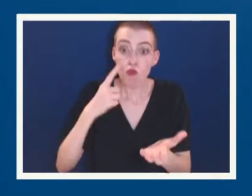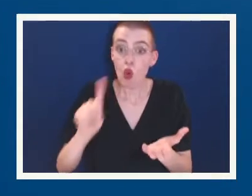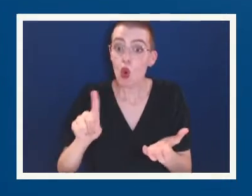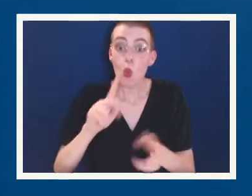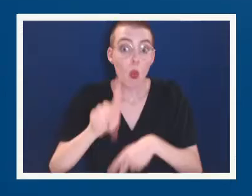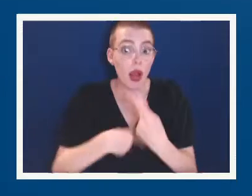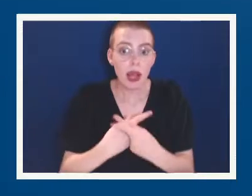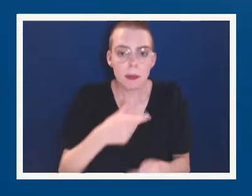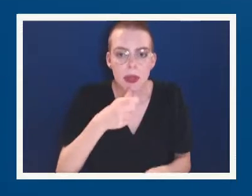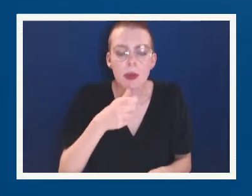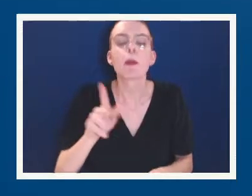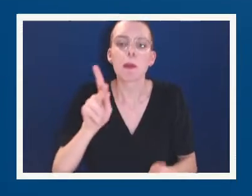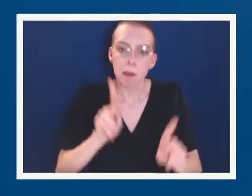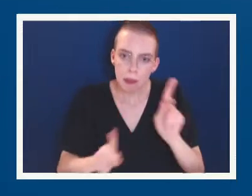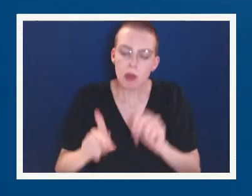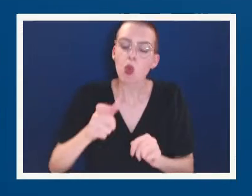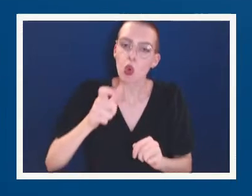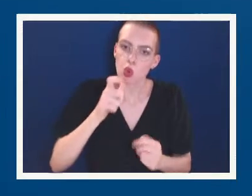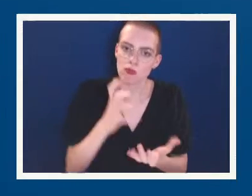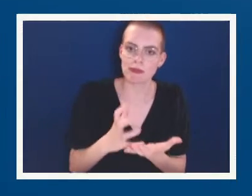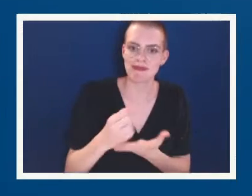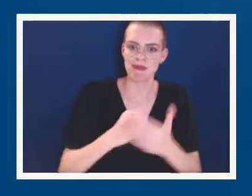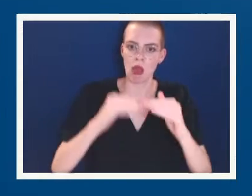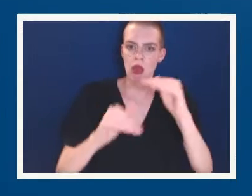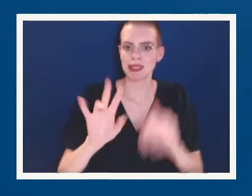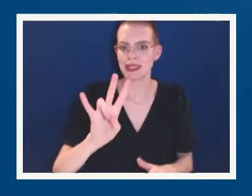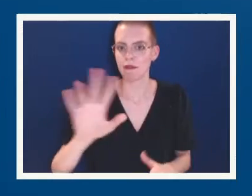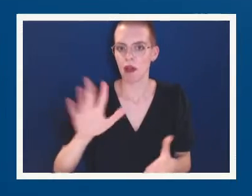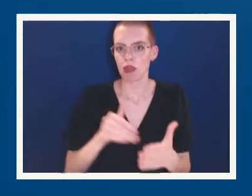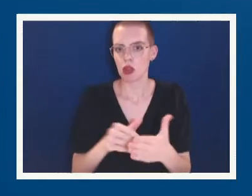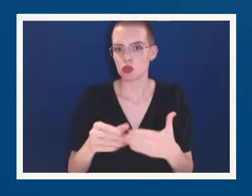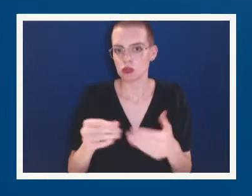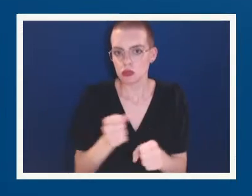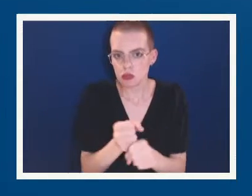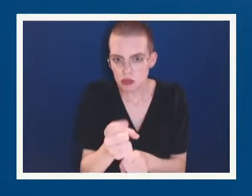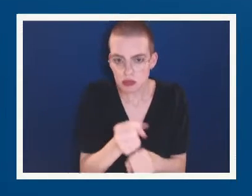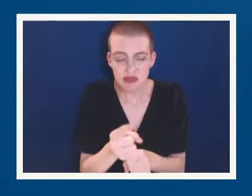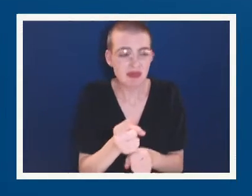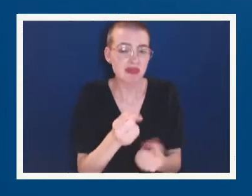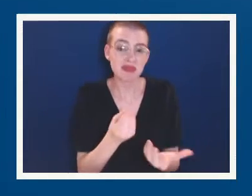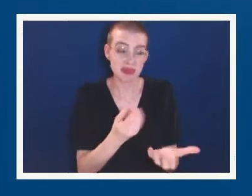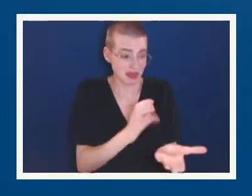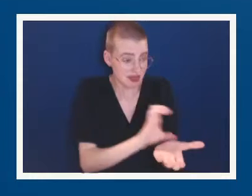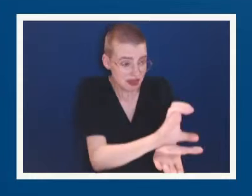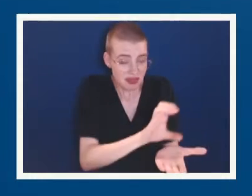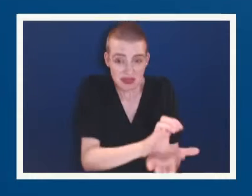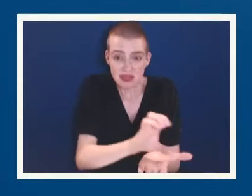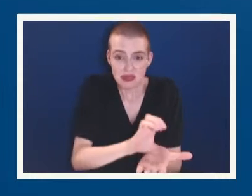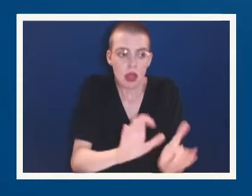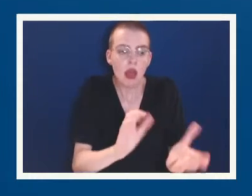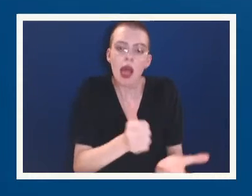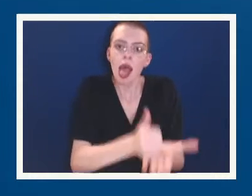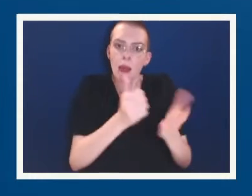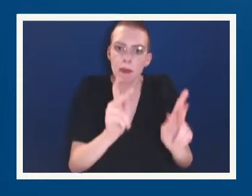it's an incredible burden to carry. So now they're going to be able to buy a home, start a business, just get a little bit of breathing